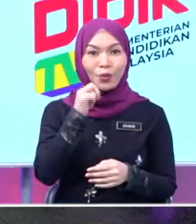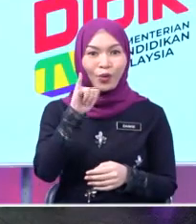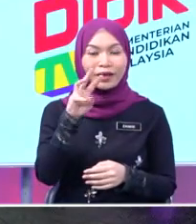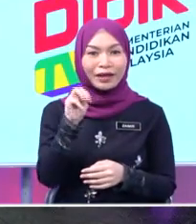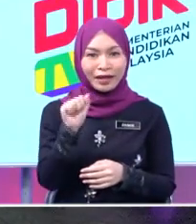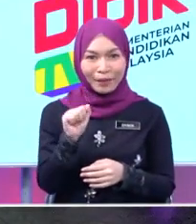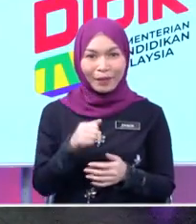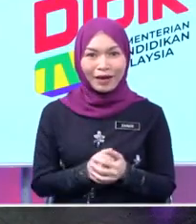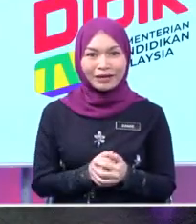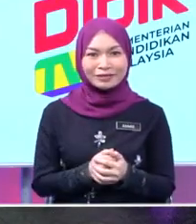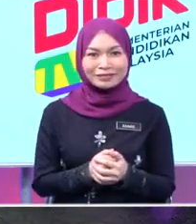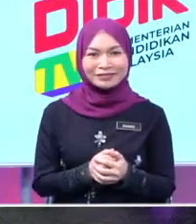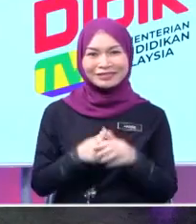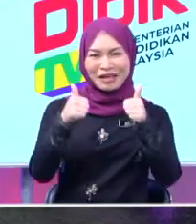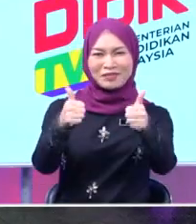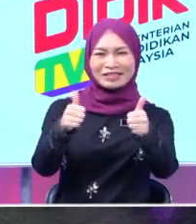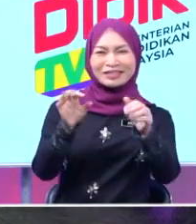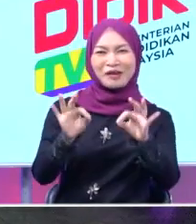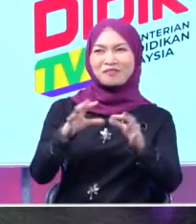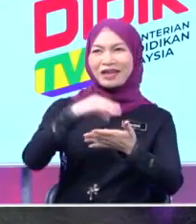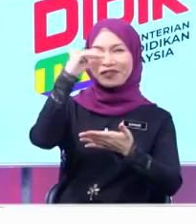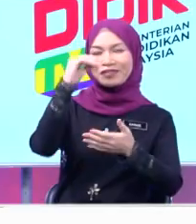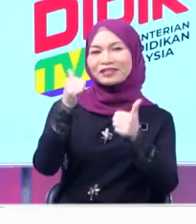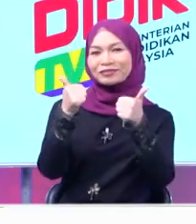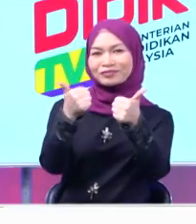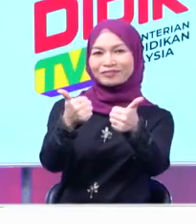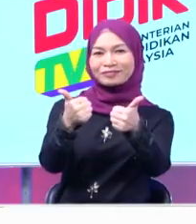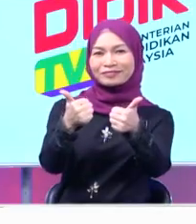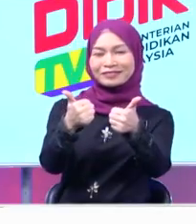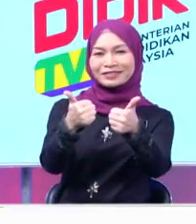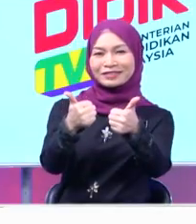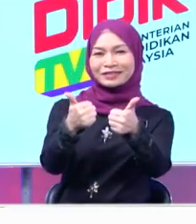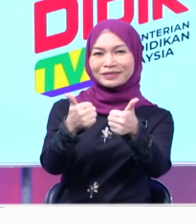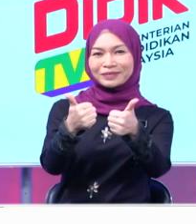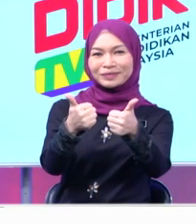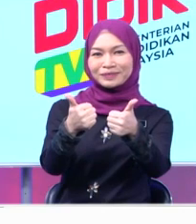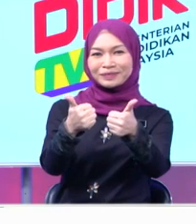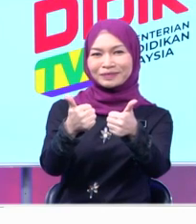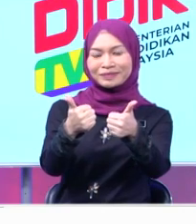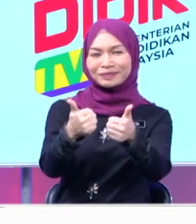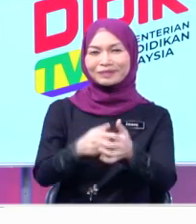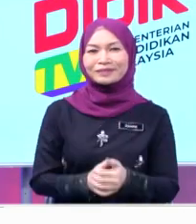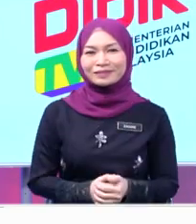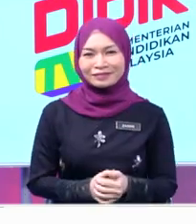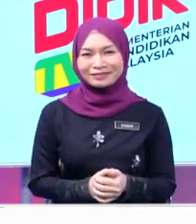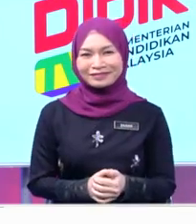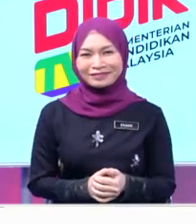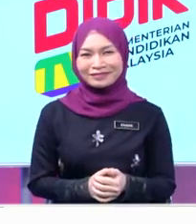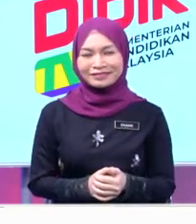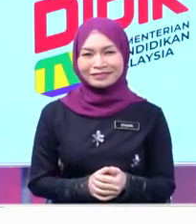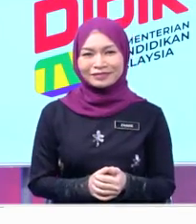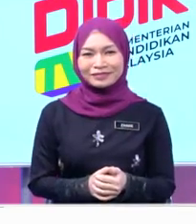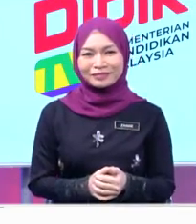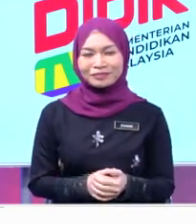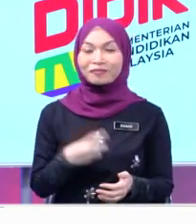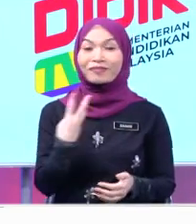learned something today, give me a double thumbs up on Google Meets as well as at home. That's right, I'm definitely more confident in my writing. And with that, we